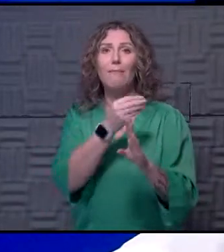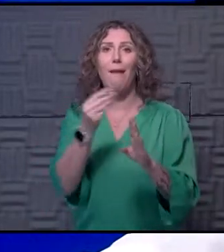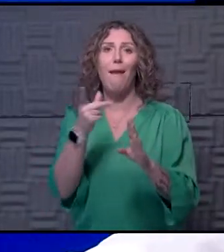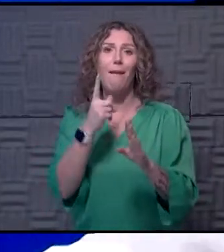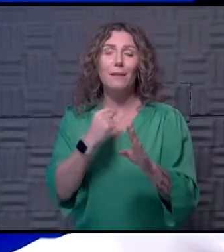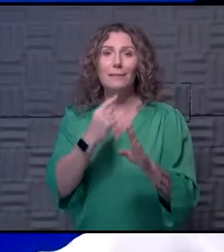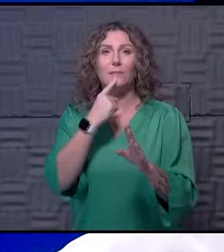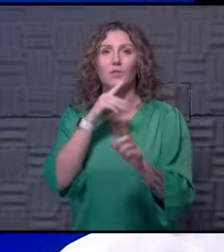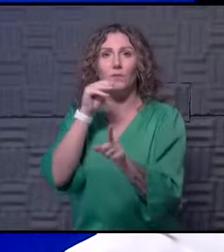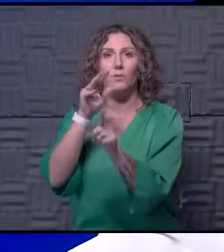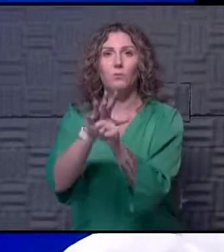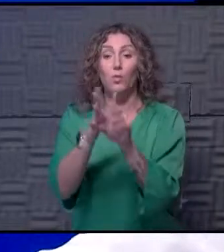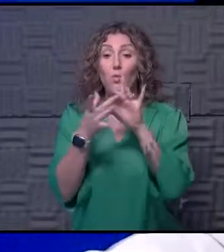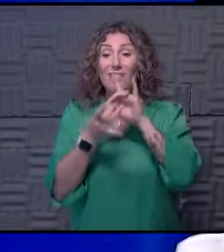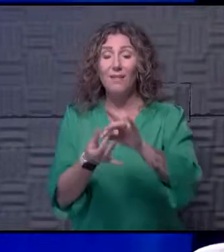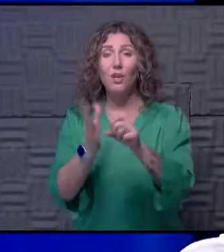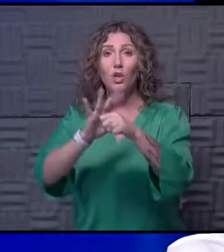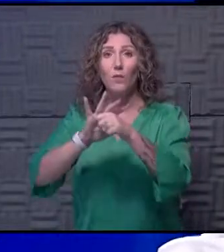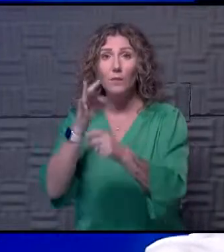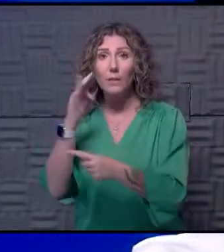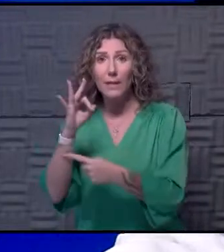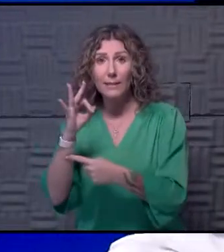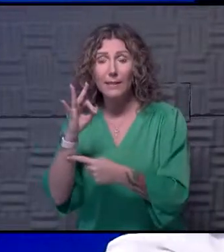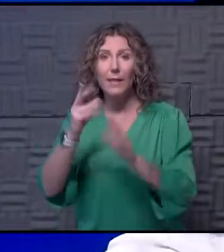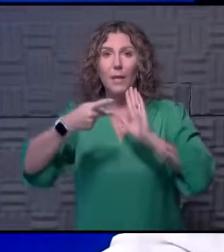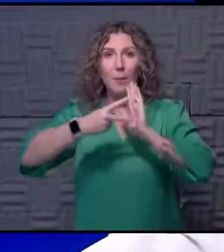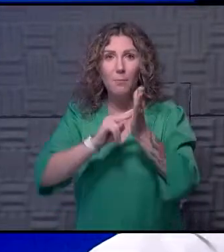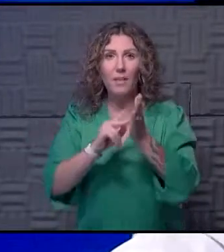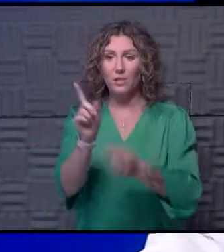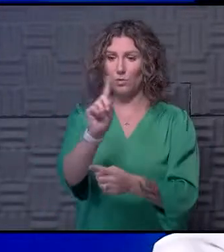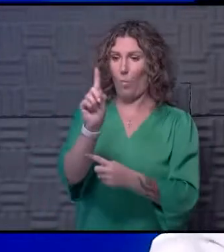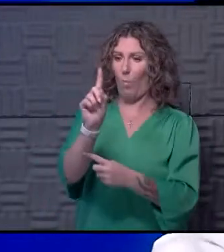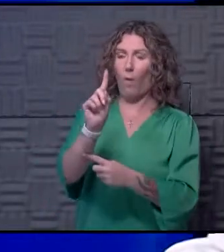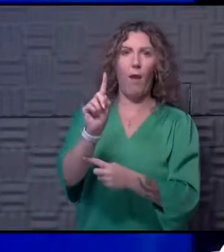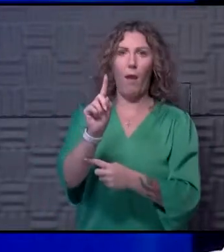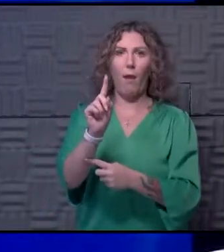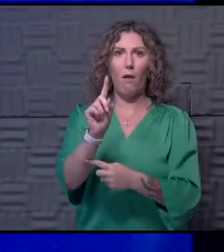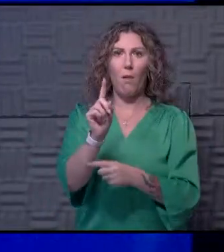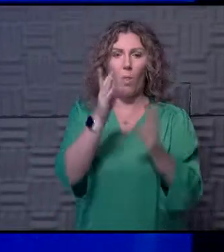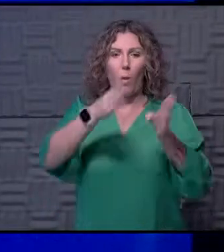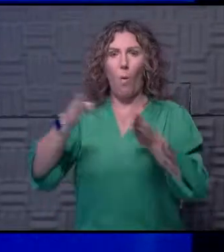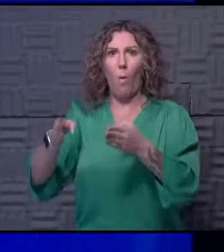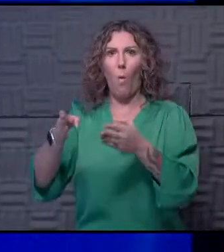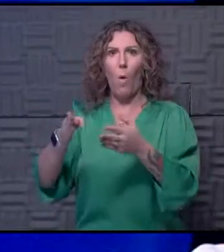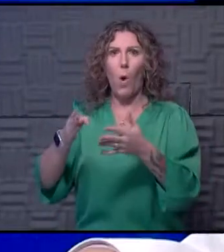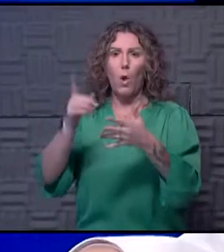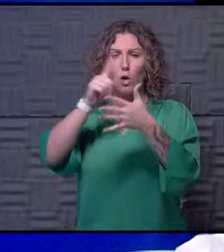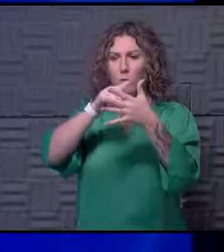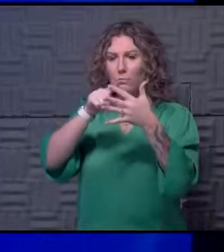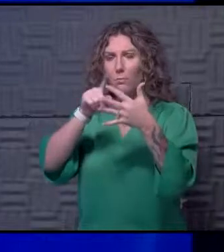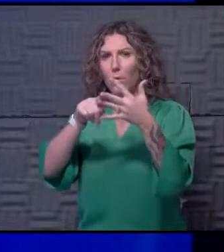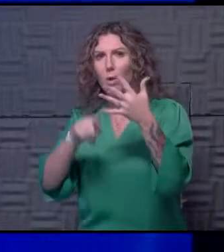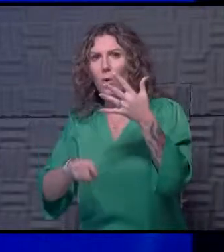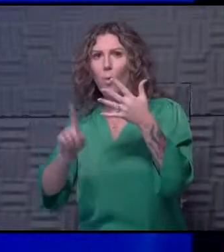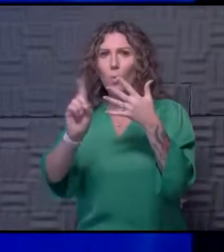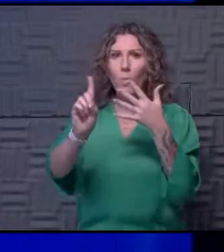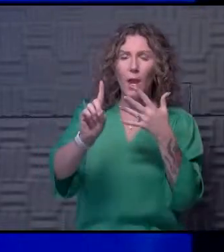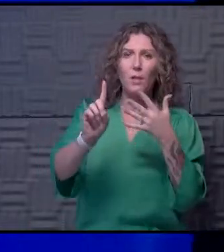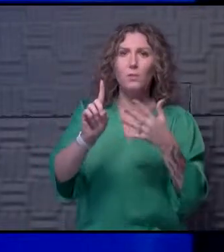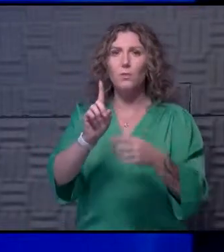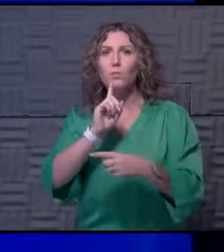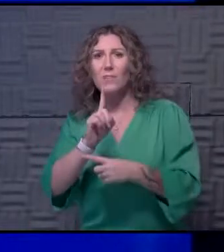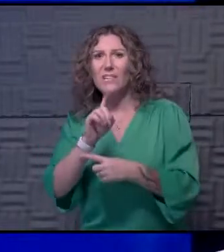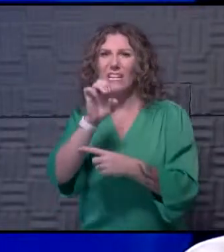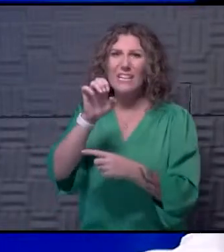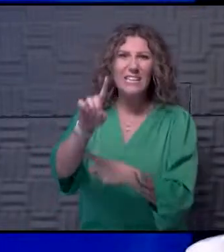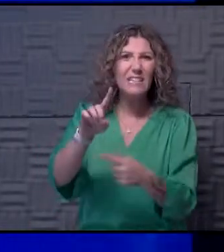to COVID-19 defines where you are in the order of getting the vaccine. So it's really the frontline workers,